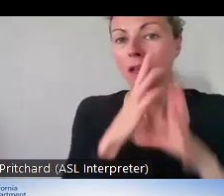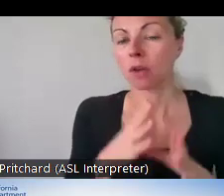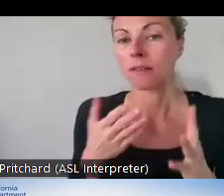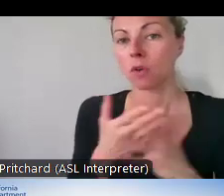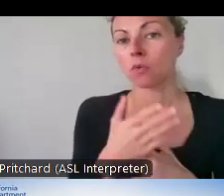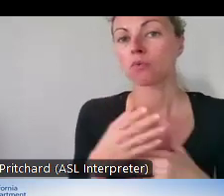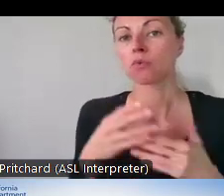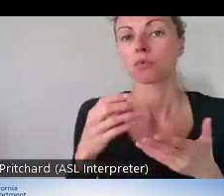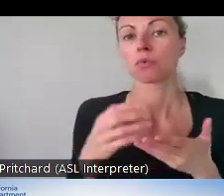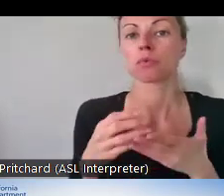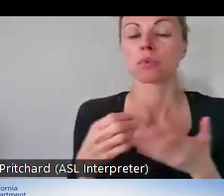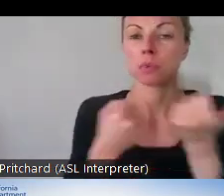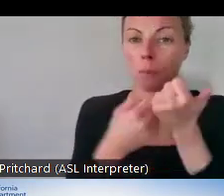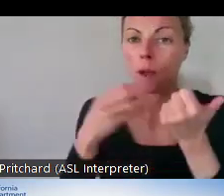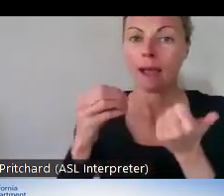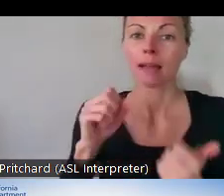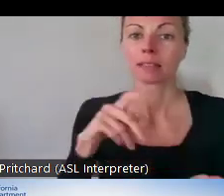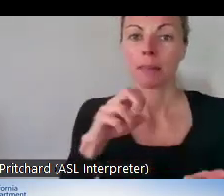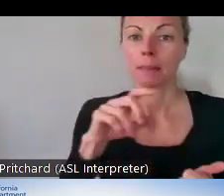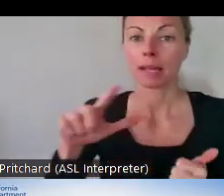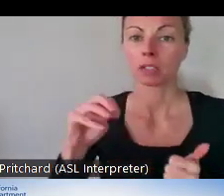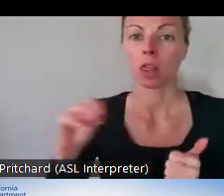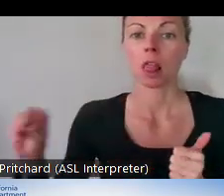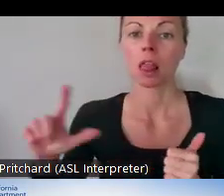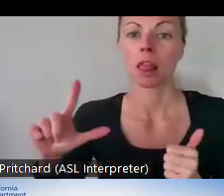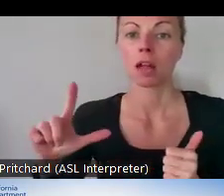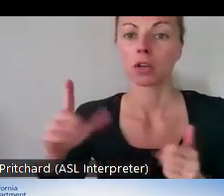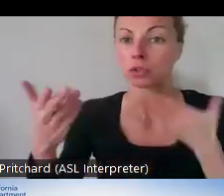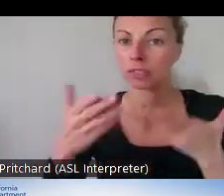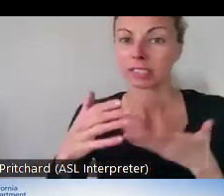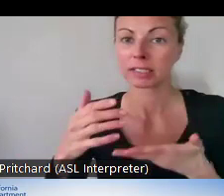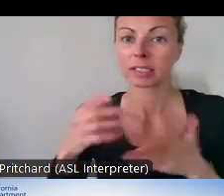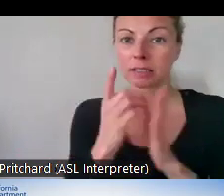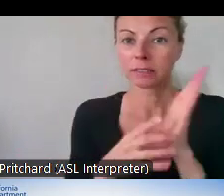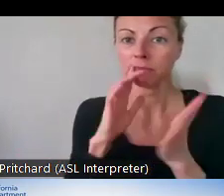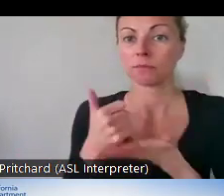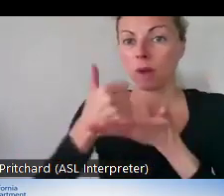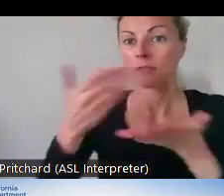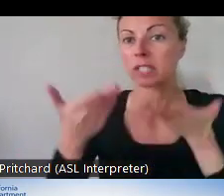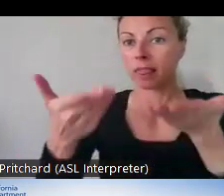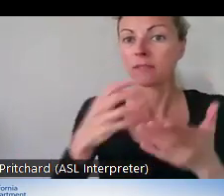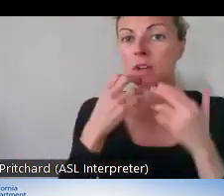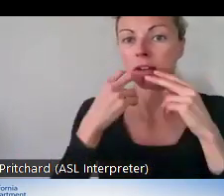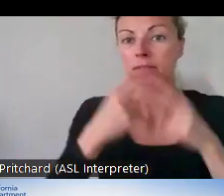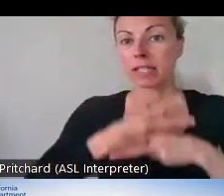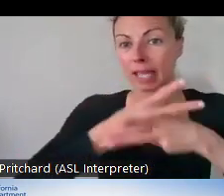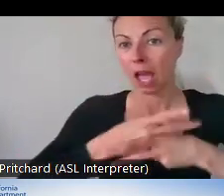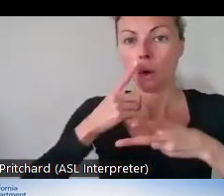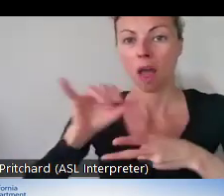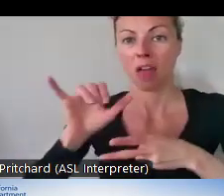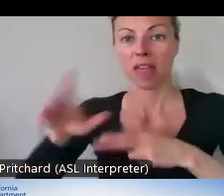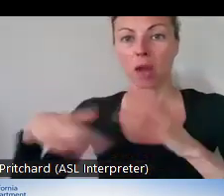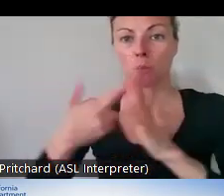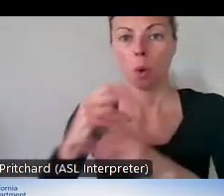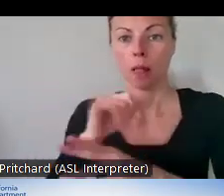and supplemental services that are designed to help in the delivery of care in their role as a caregiver of an older